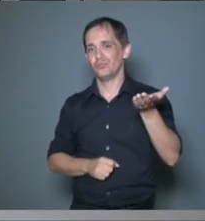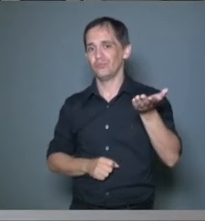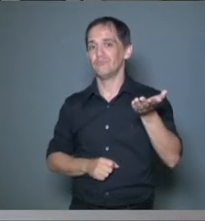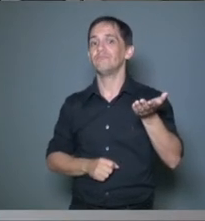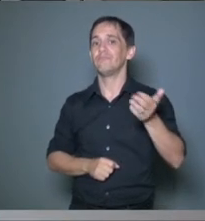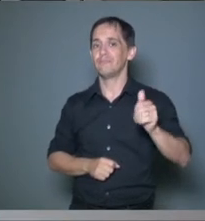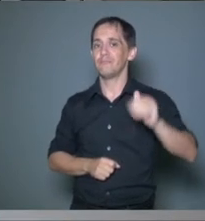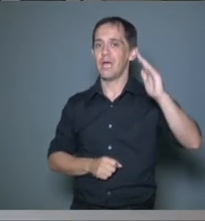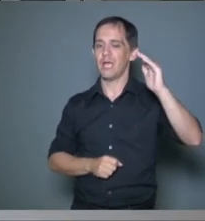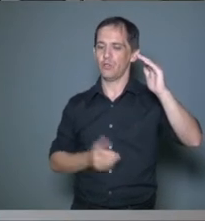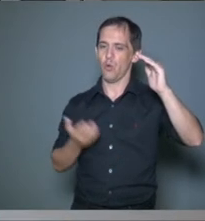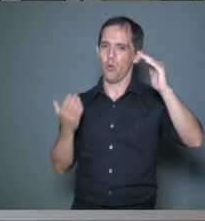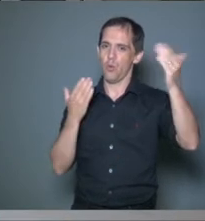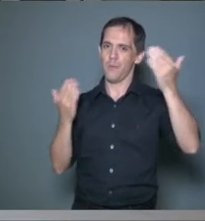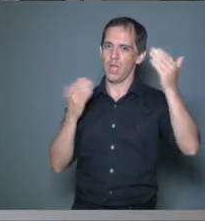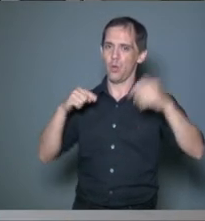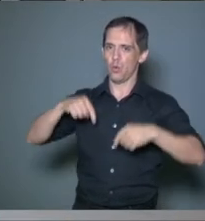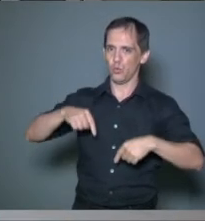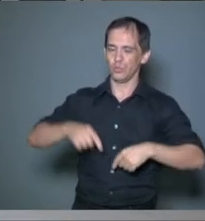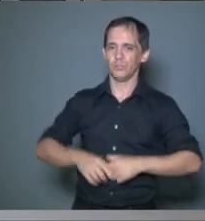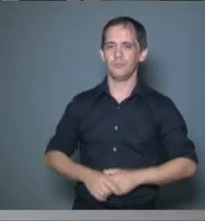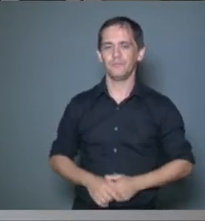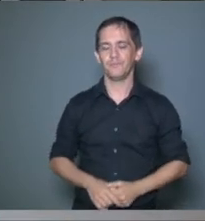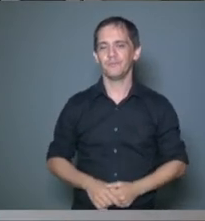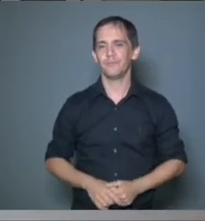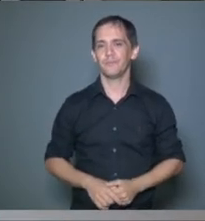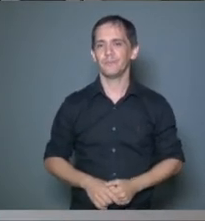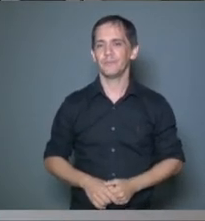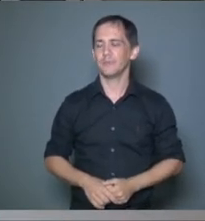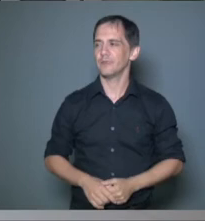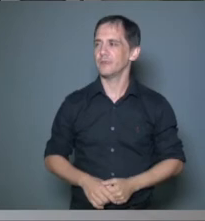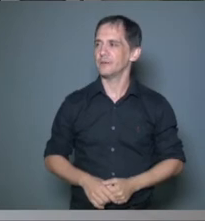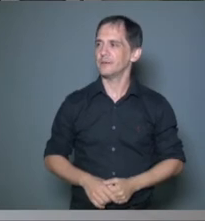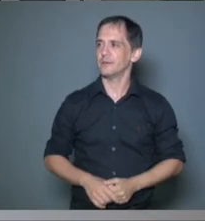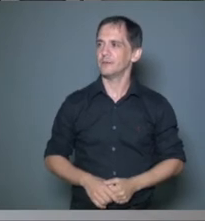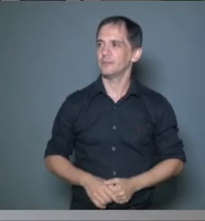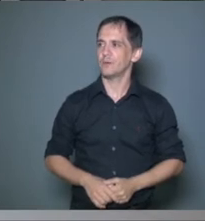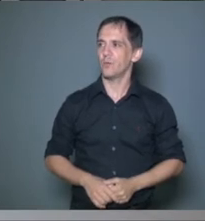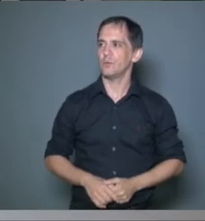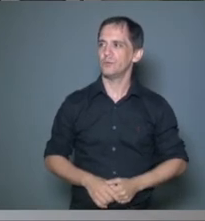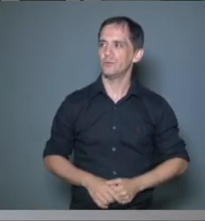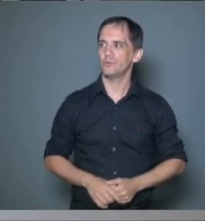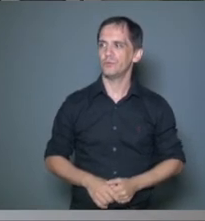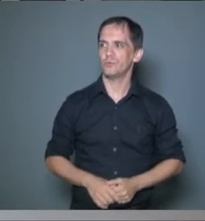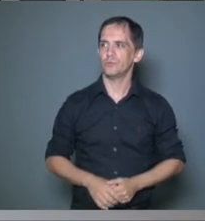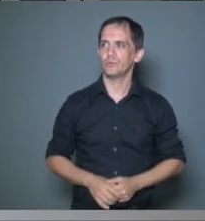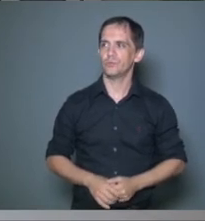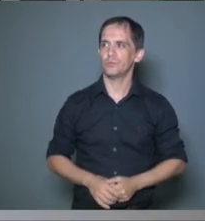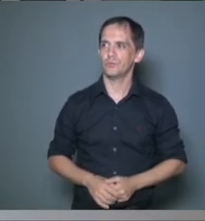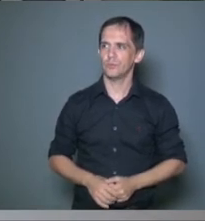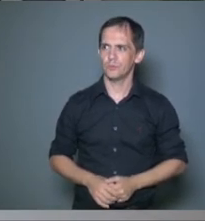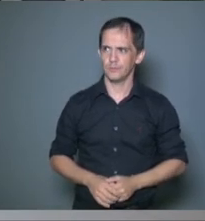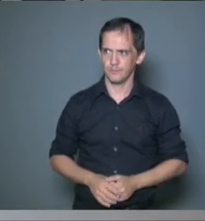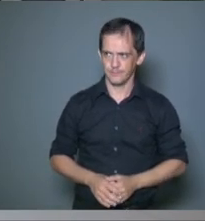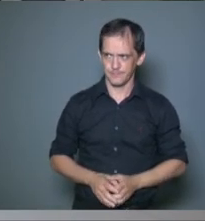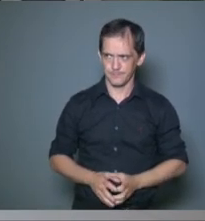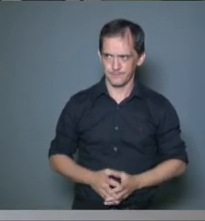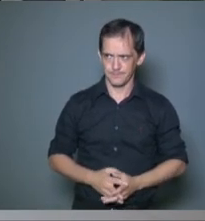today. The prices for 2023 today are not so high as the spot prices.